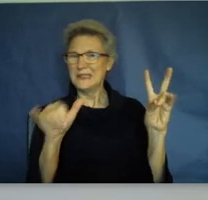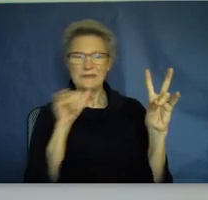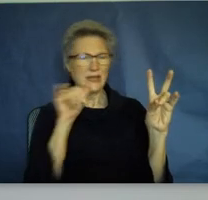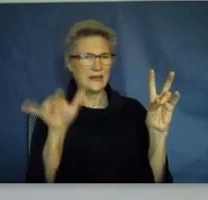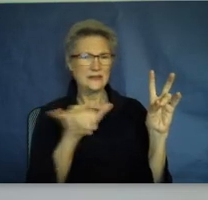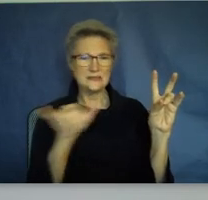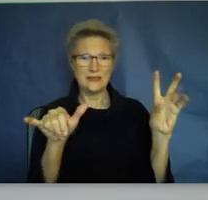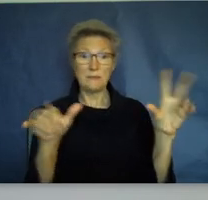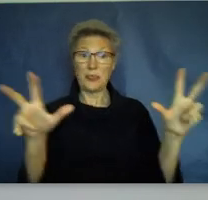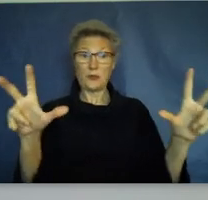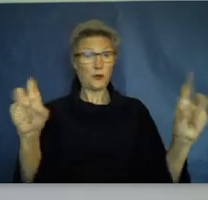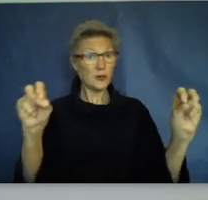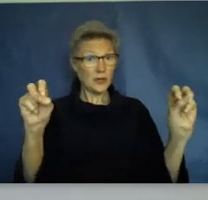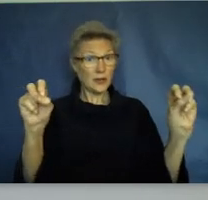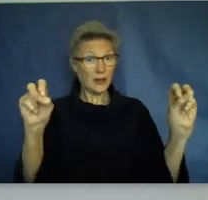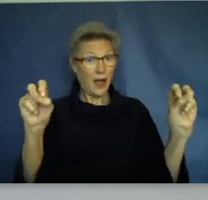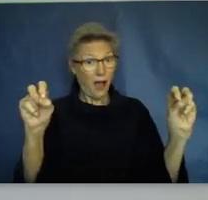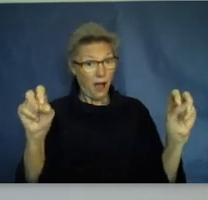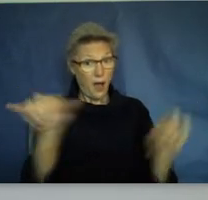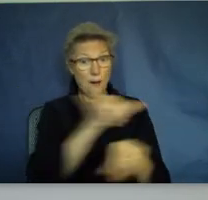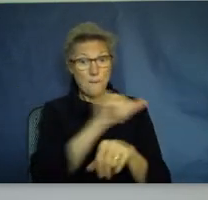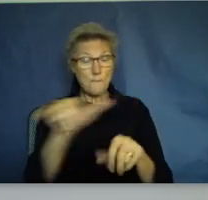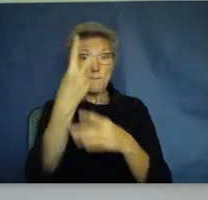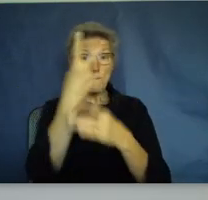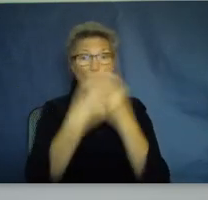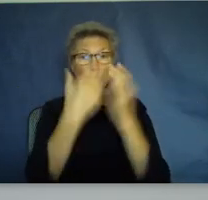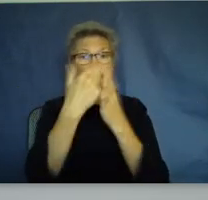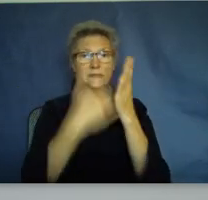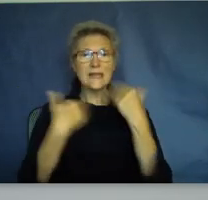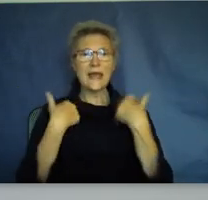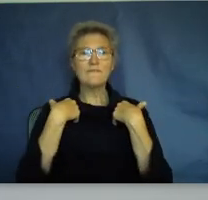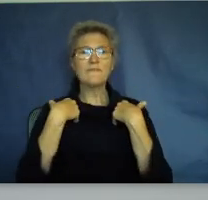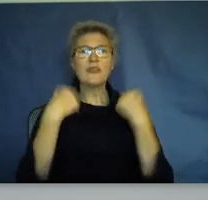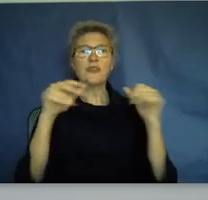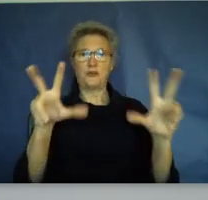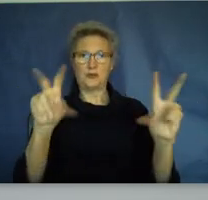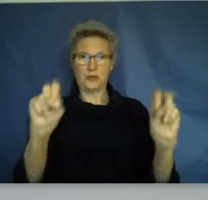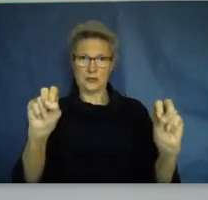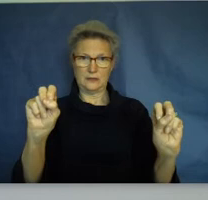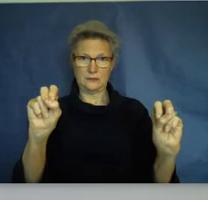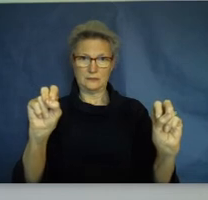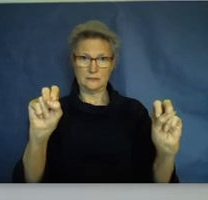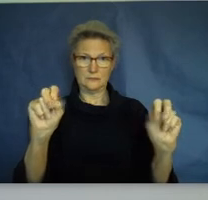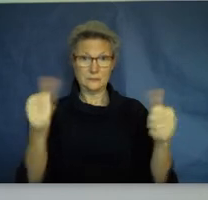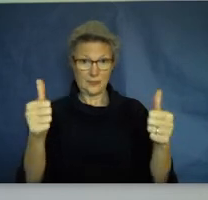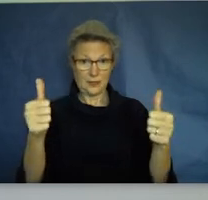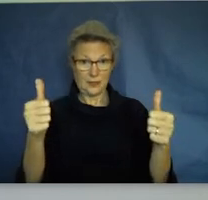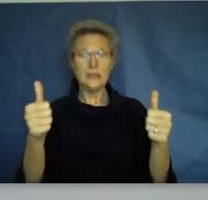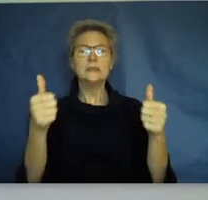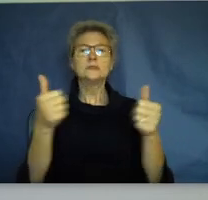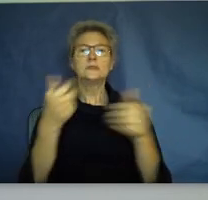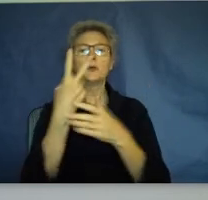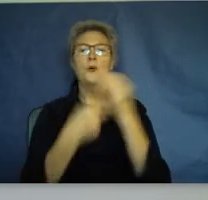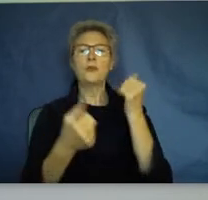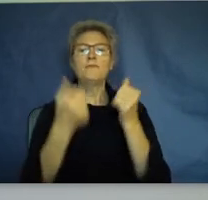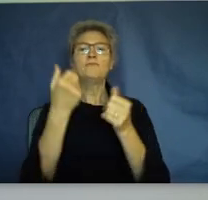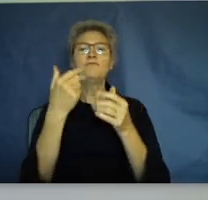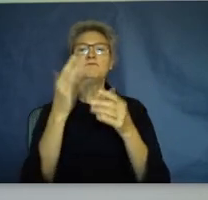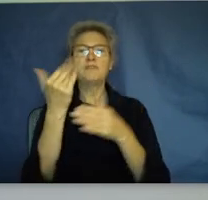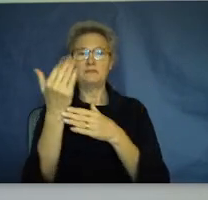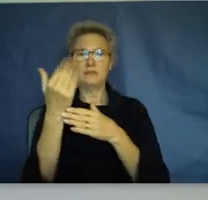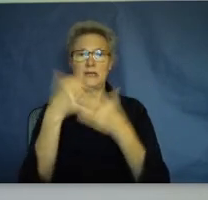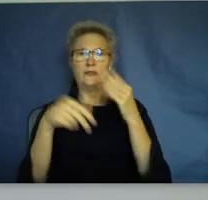not shared, but when I get to 30, I do see that 30 is shared as well. So both 15